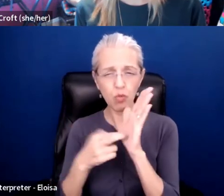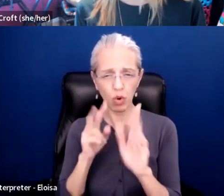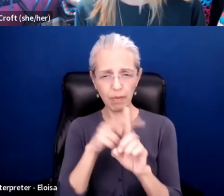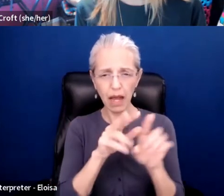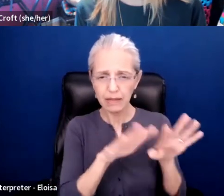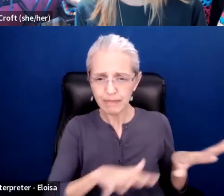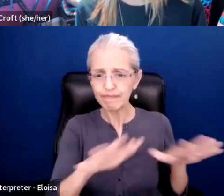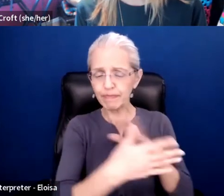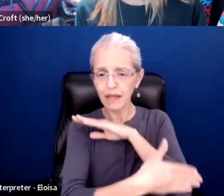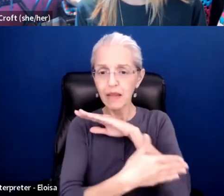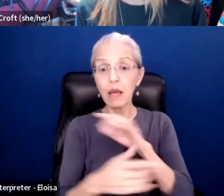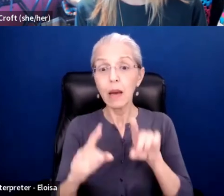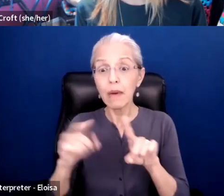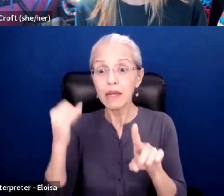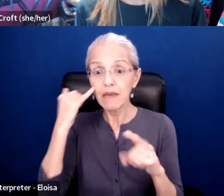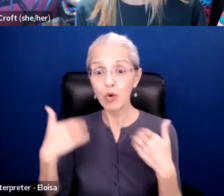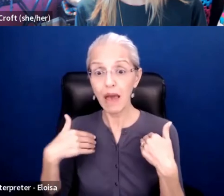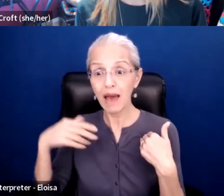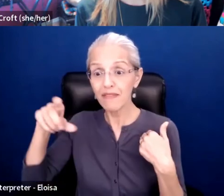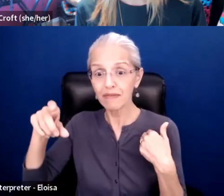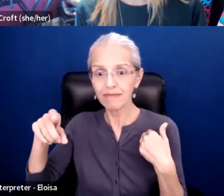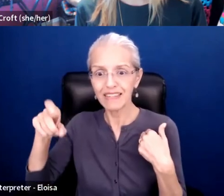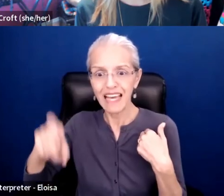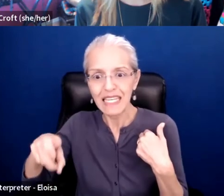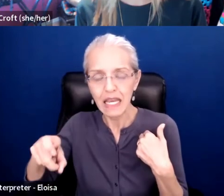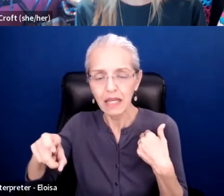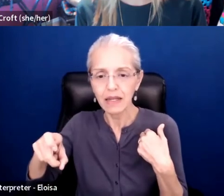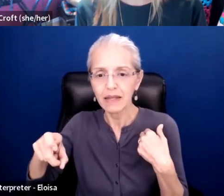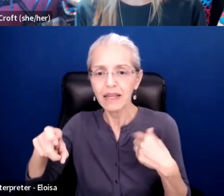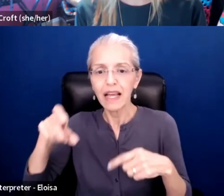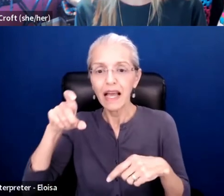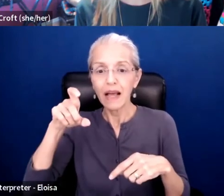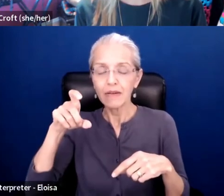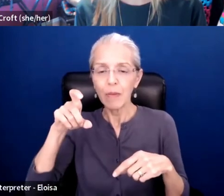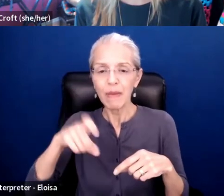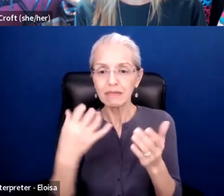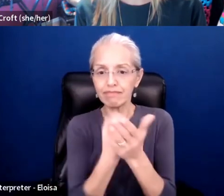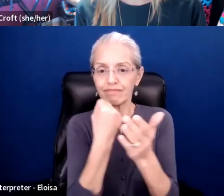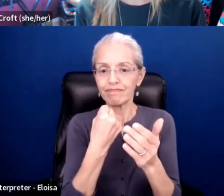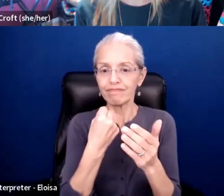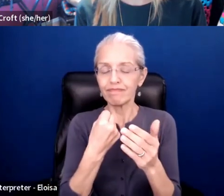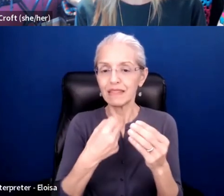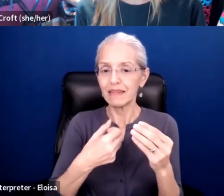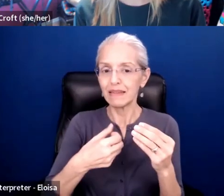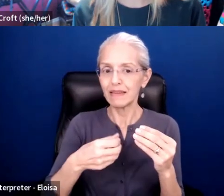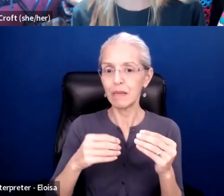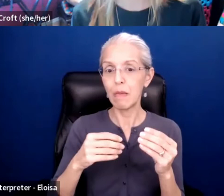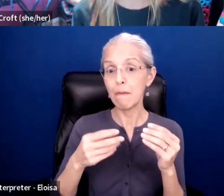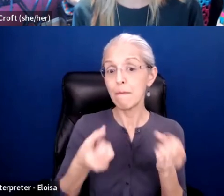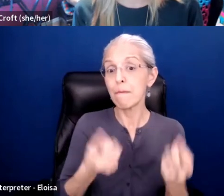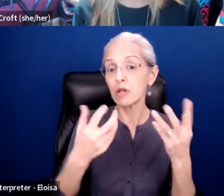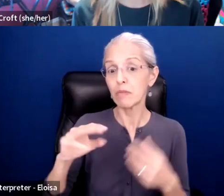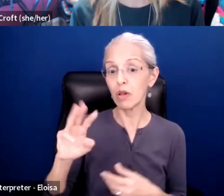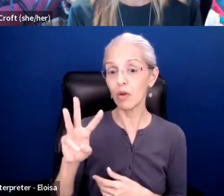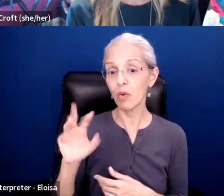that need and you need to access multiple waivers and you can't, that's another tricky issue that we have.